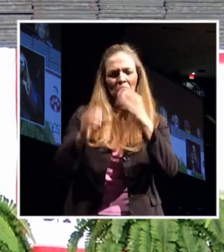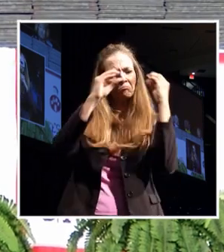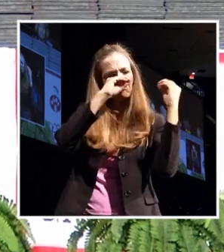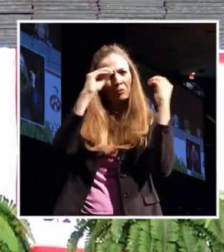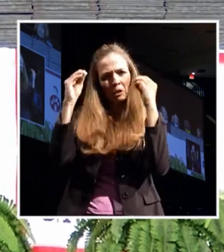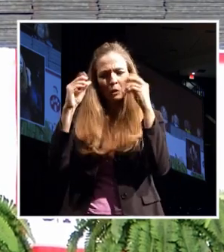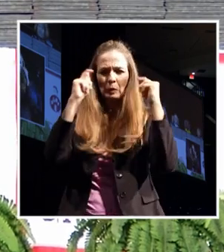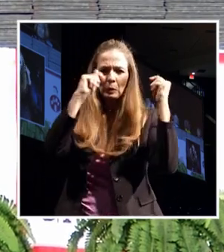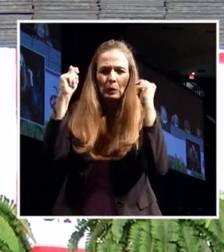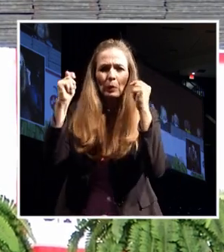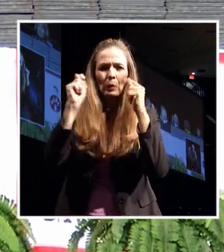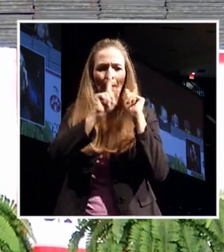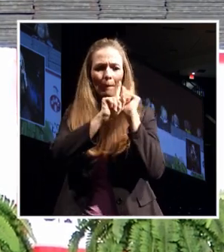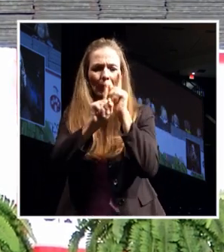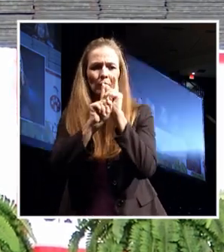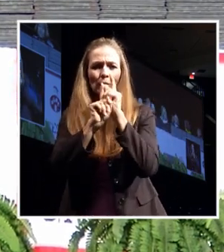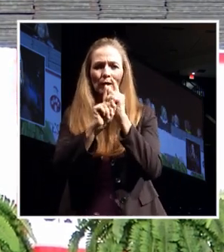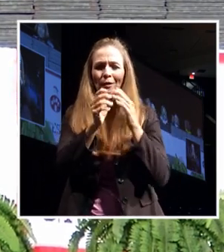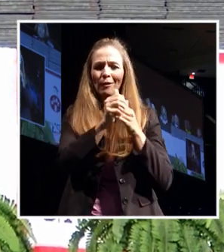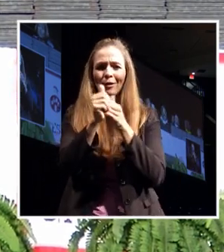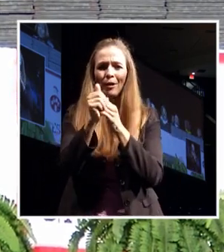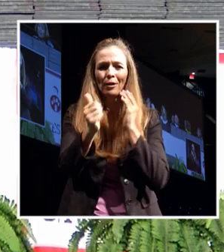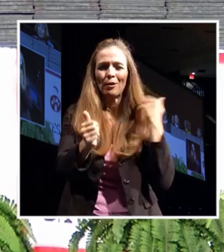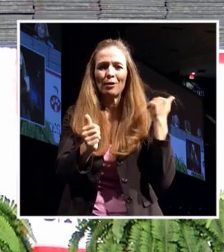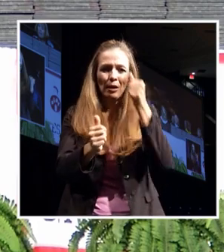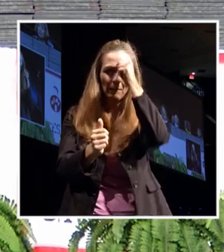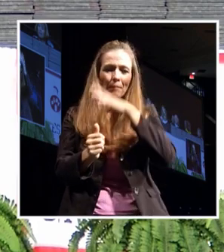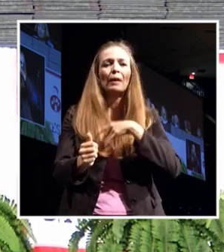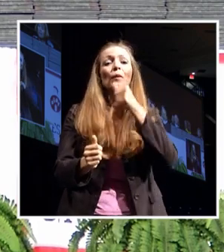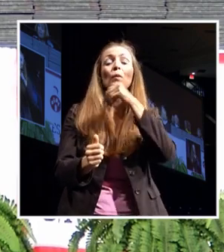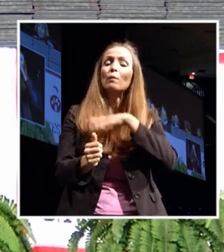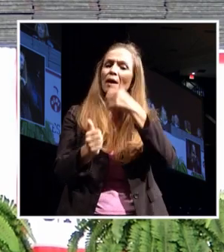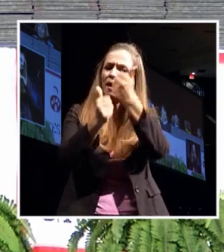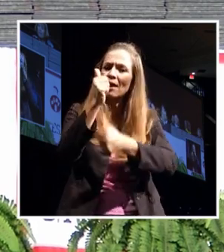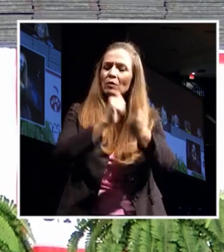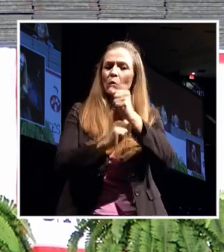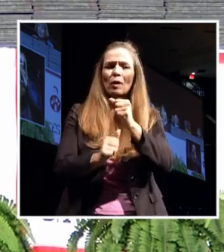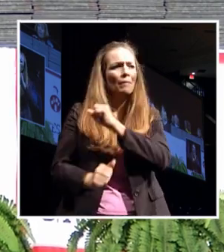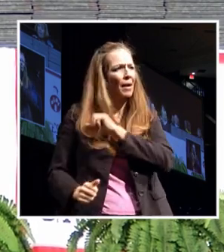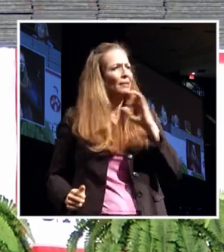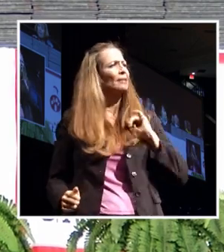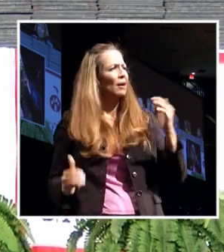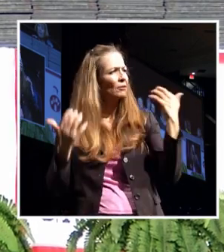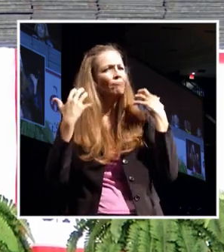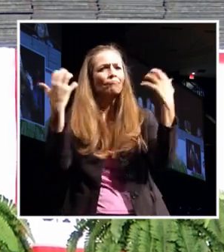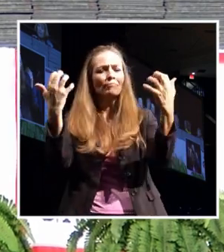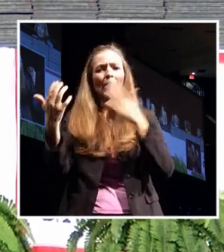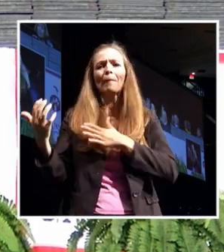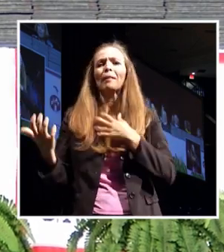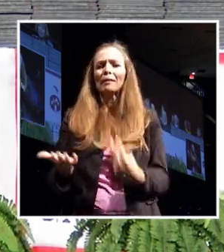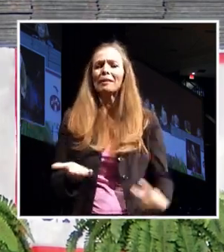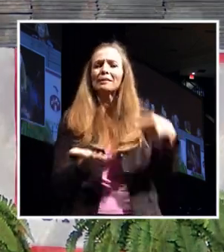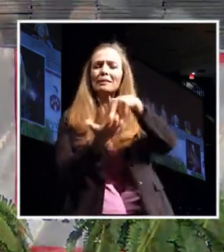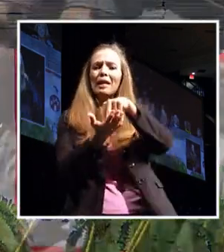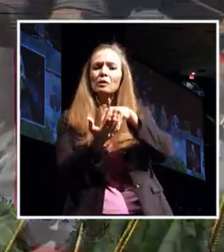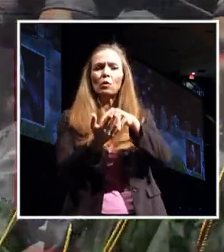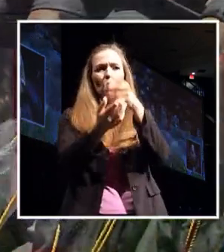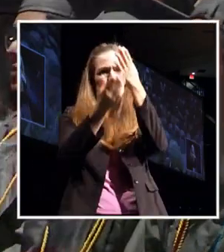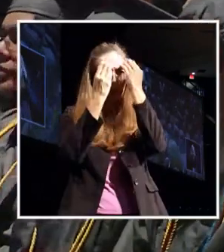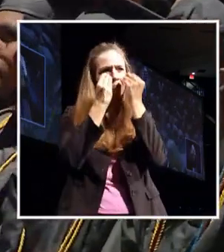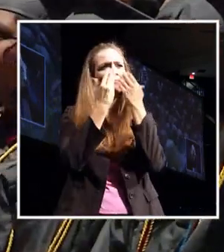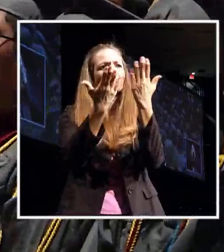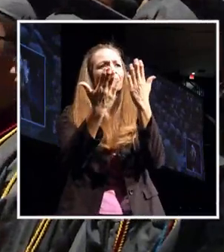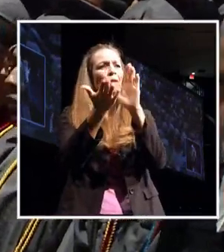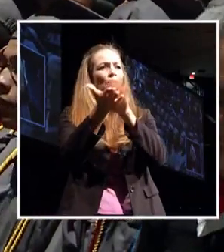teaching, tutoring, mentoring, and guiding our young men and women. I want everyone in my staff, please stand so that we can acknowledge your unselfish